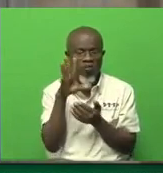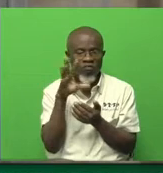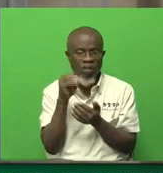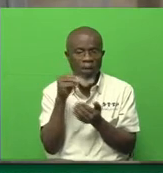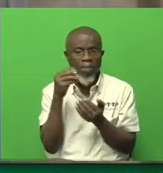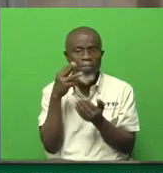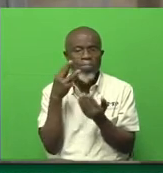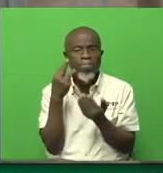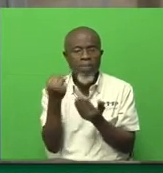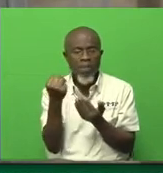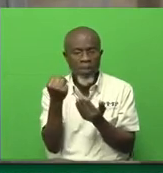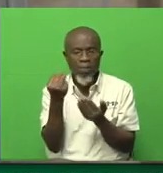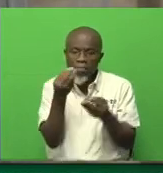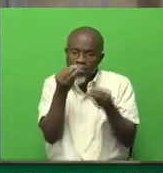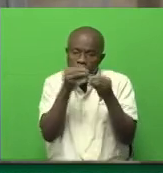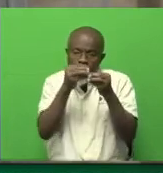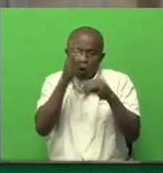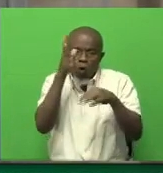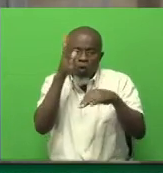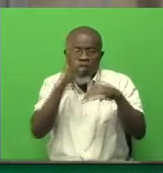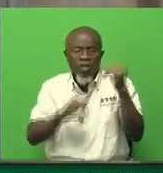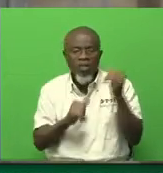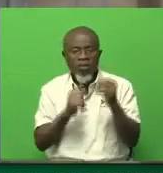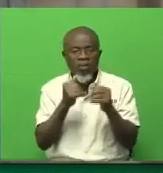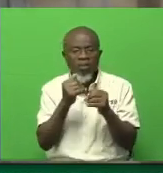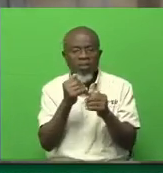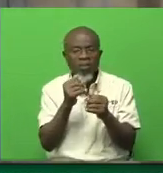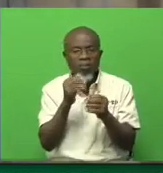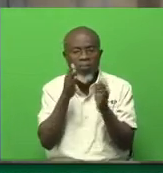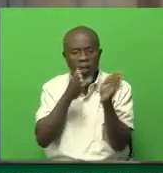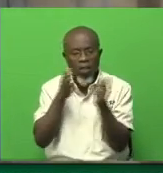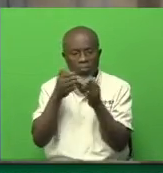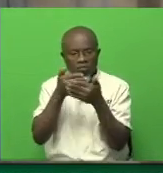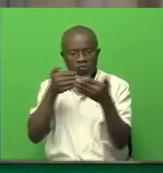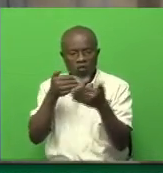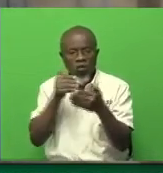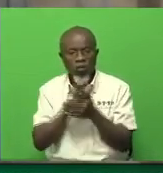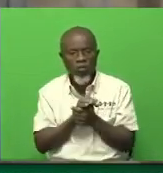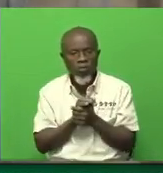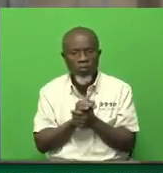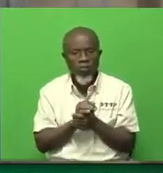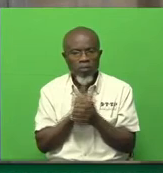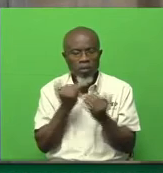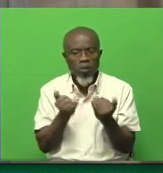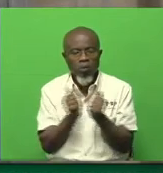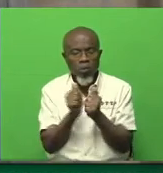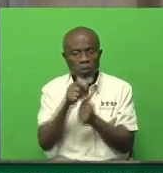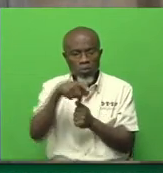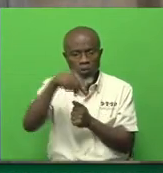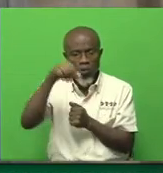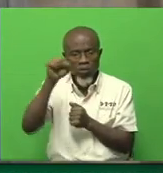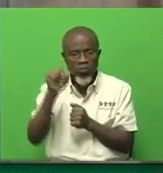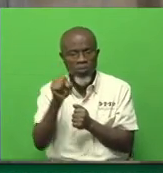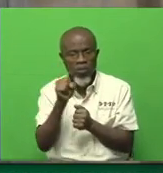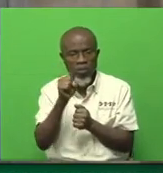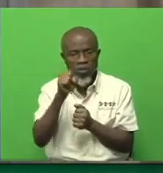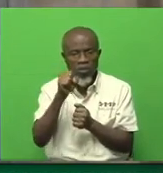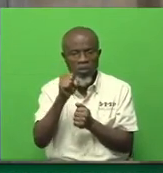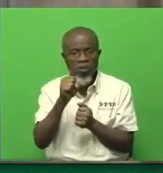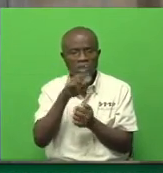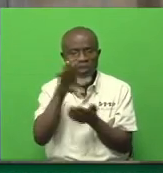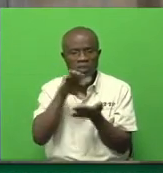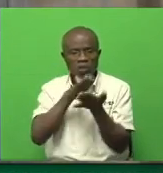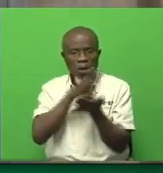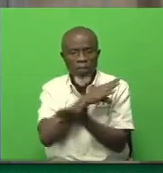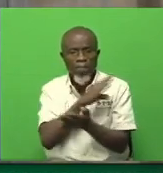dollars than originally planned it gets even stranger but he put us being General Hospital central block which was supposed to start on